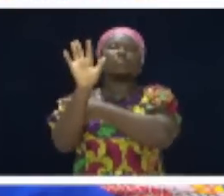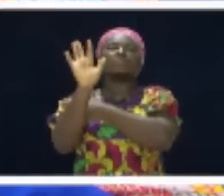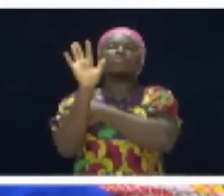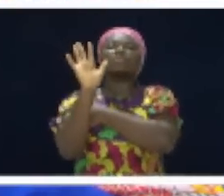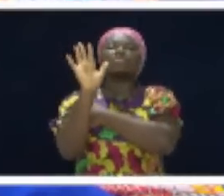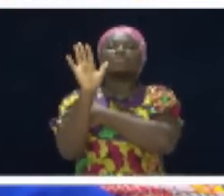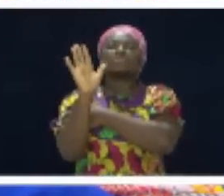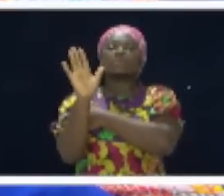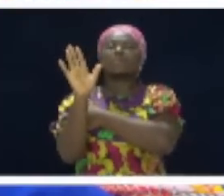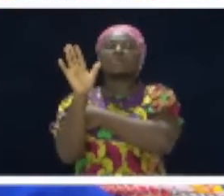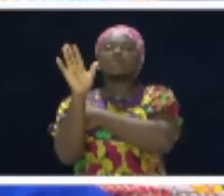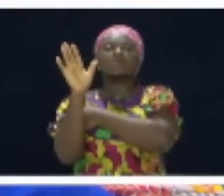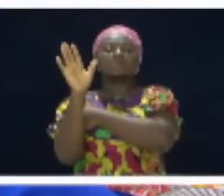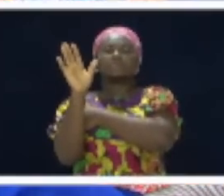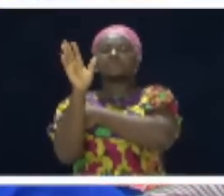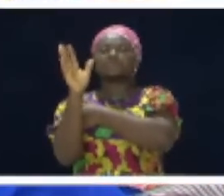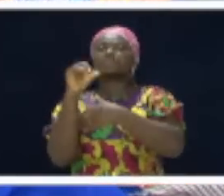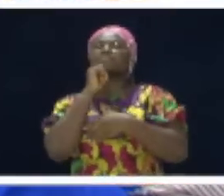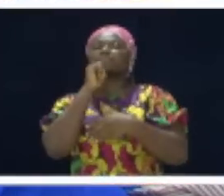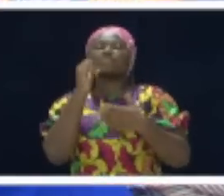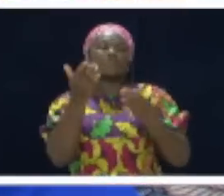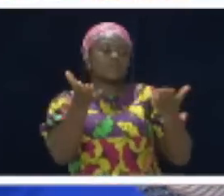invisible.